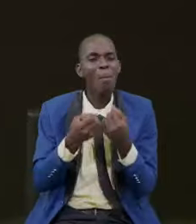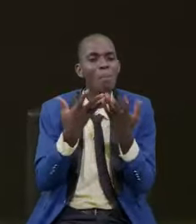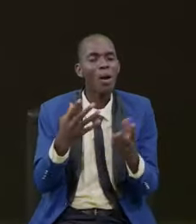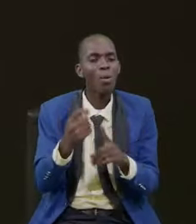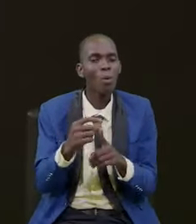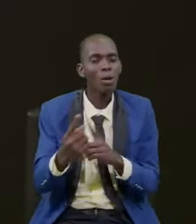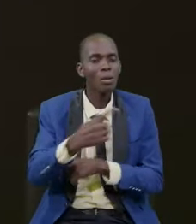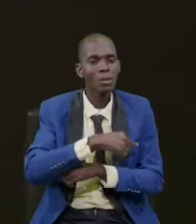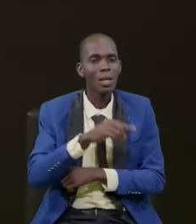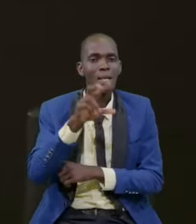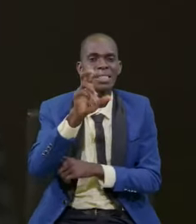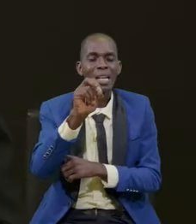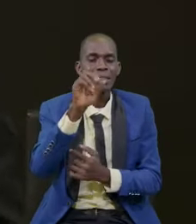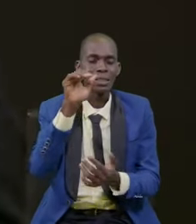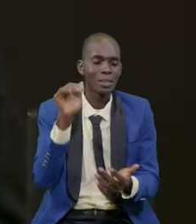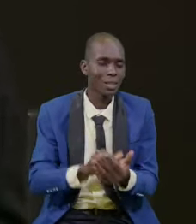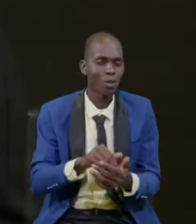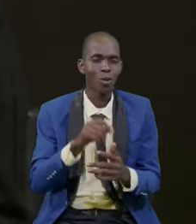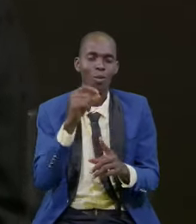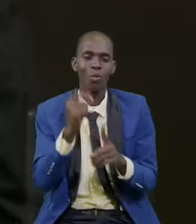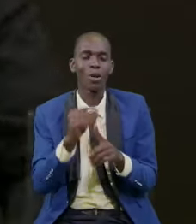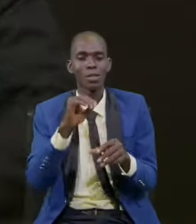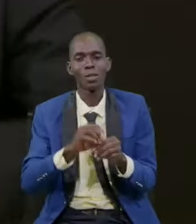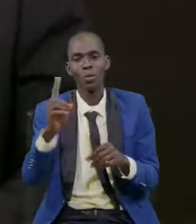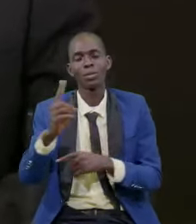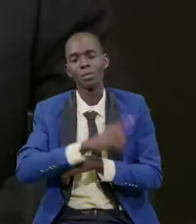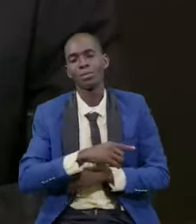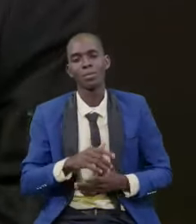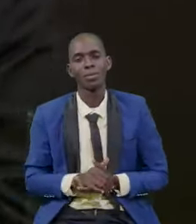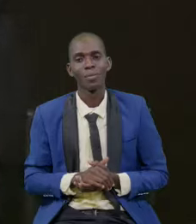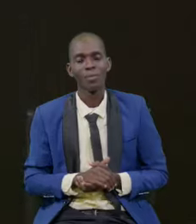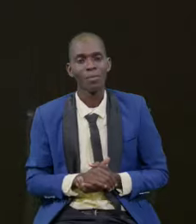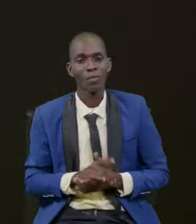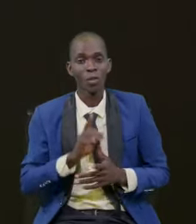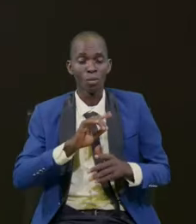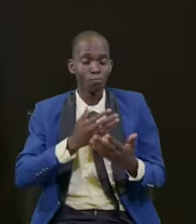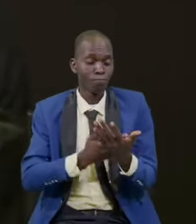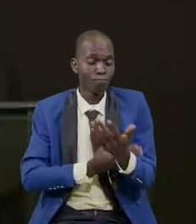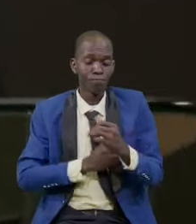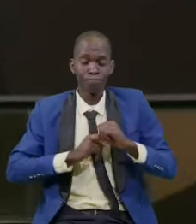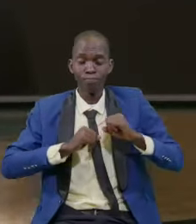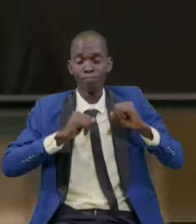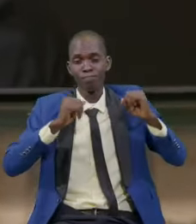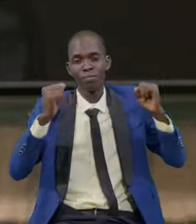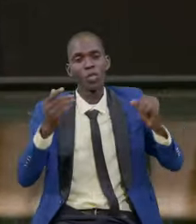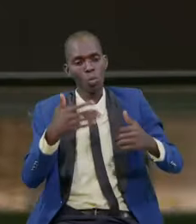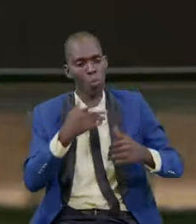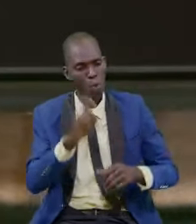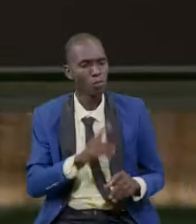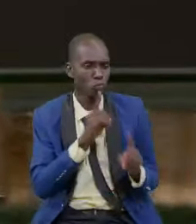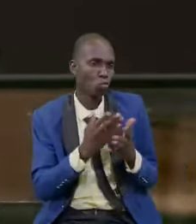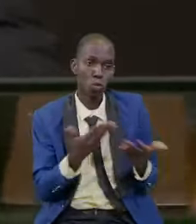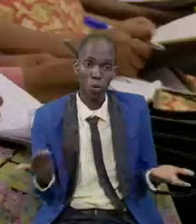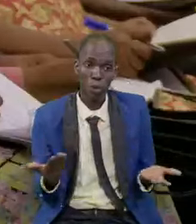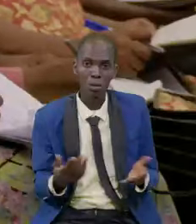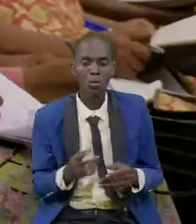30,000 words in a day. You know, you wake up in the morning, there are things to say, there are things to